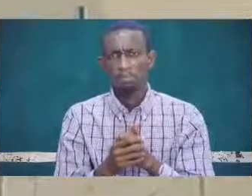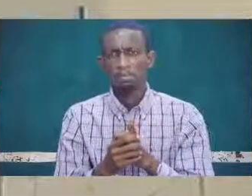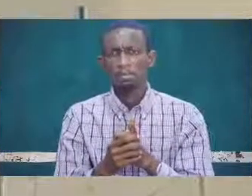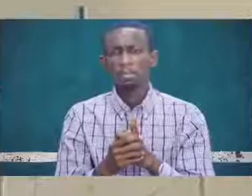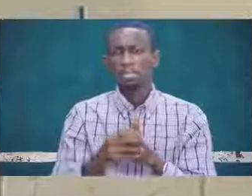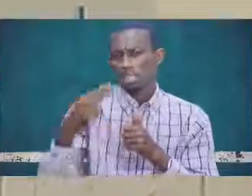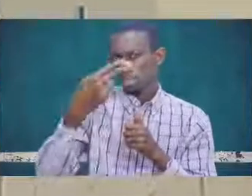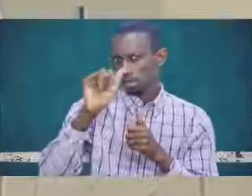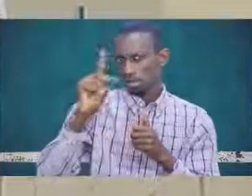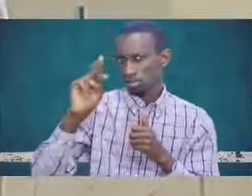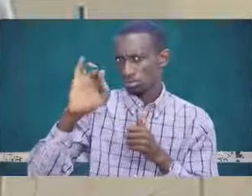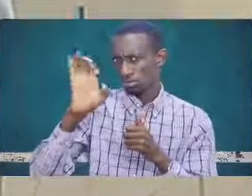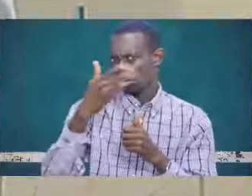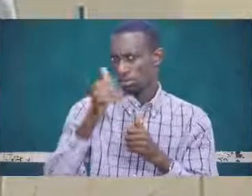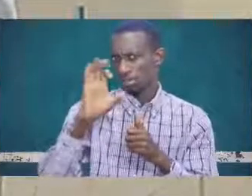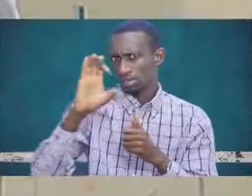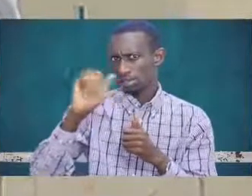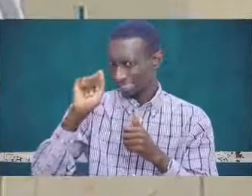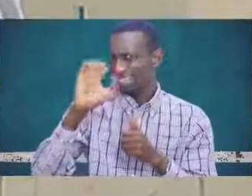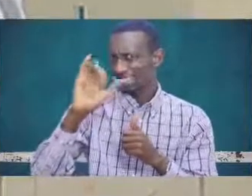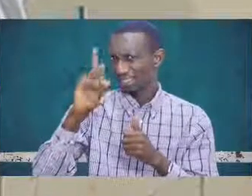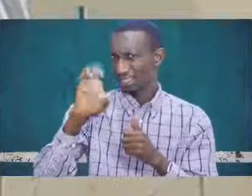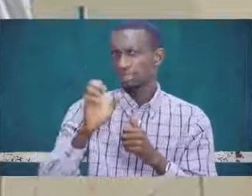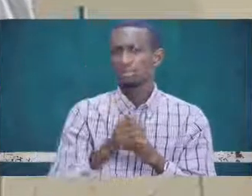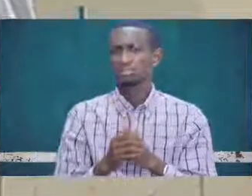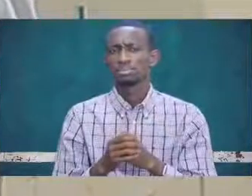about hydrochloric acid, HCl,